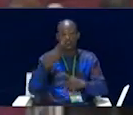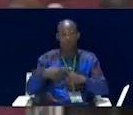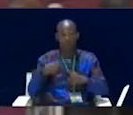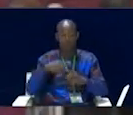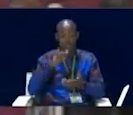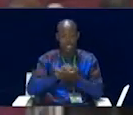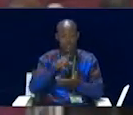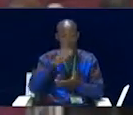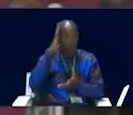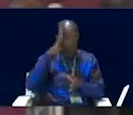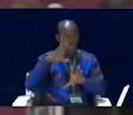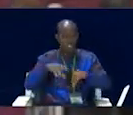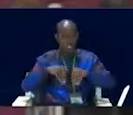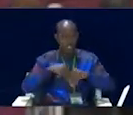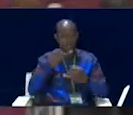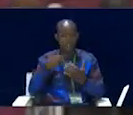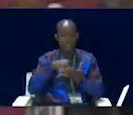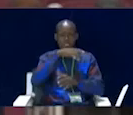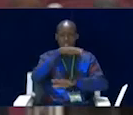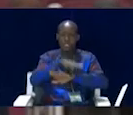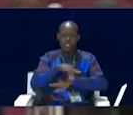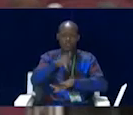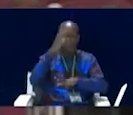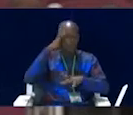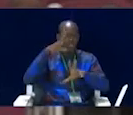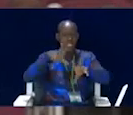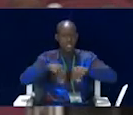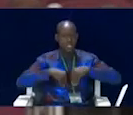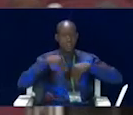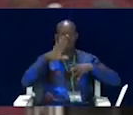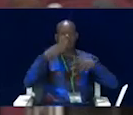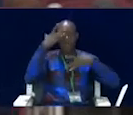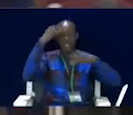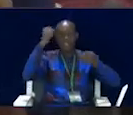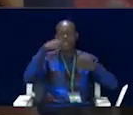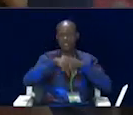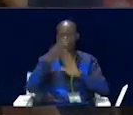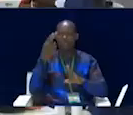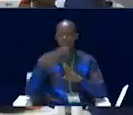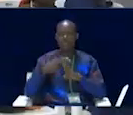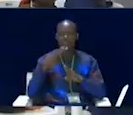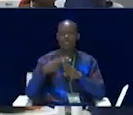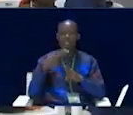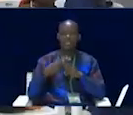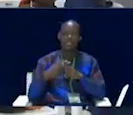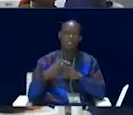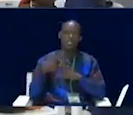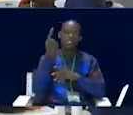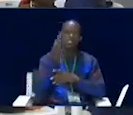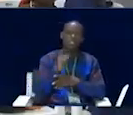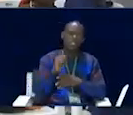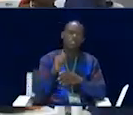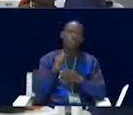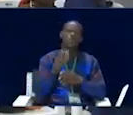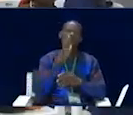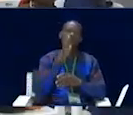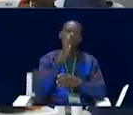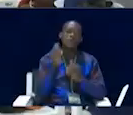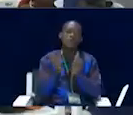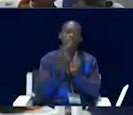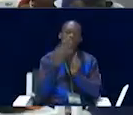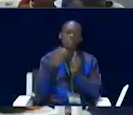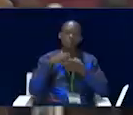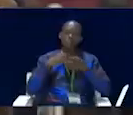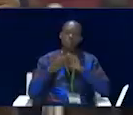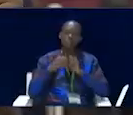tonight, you receive your healing in Jesus' name. The woman with the issue of blood,